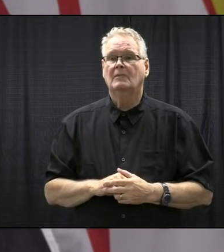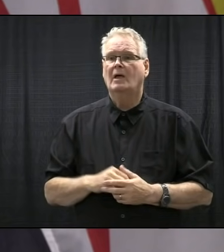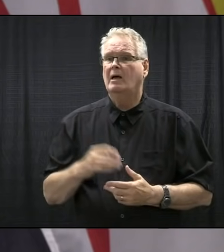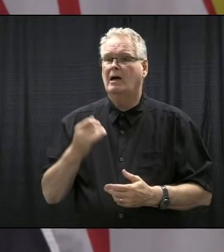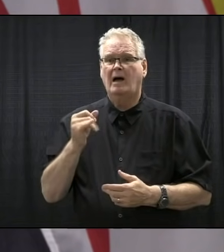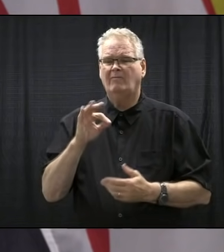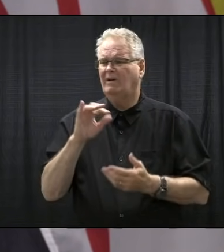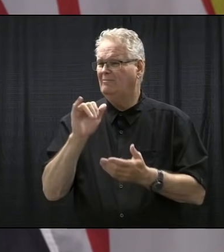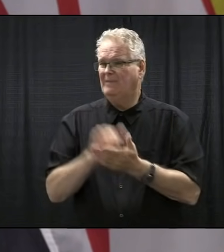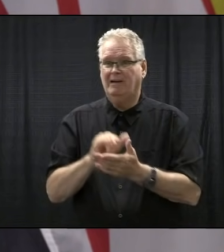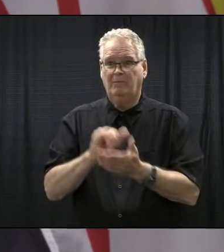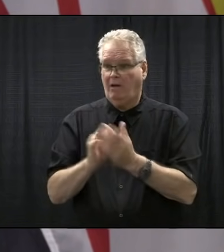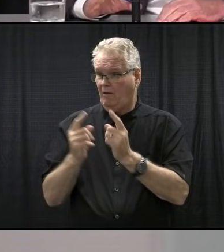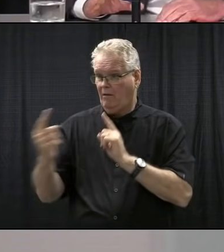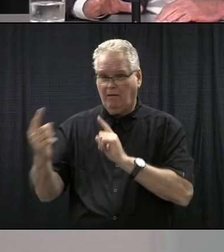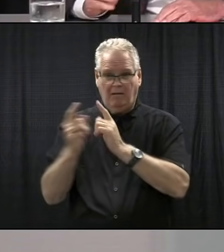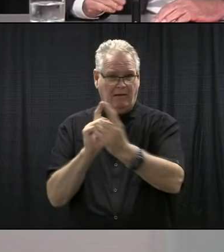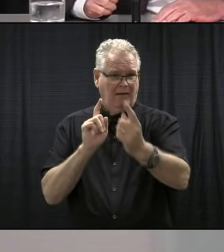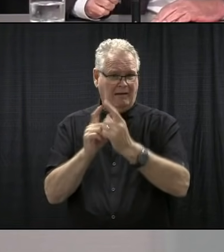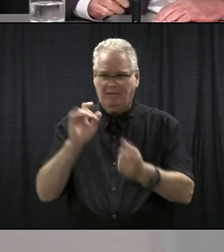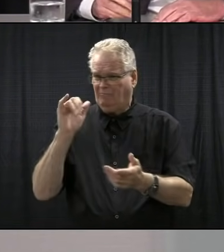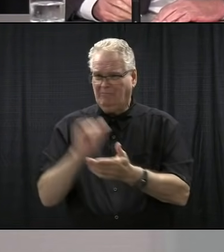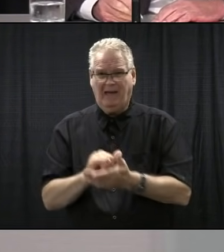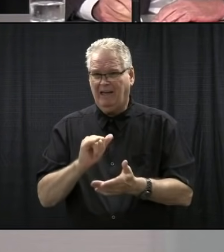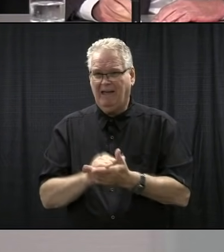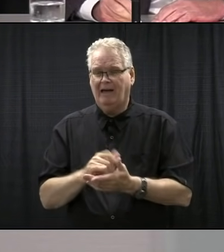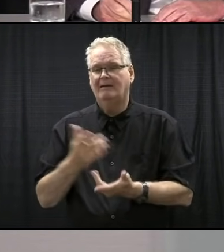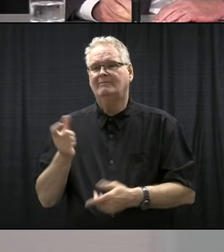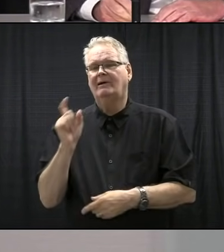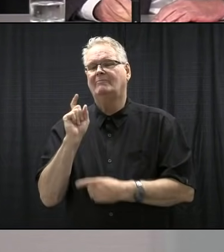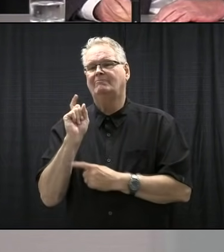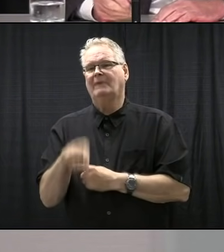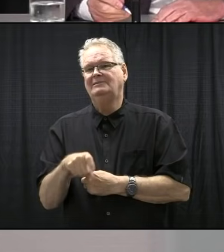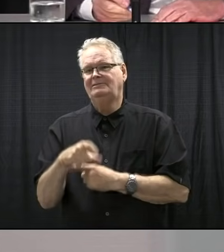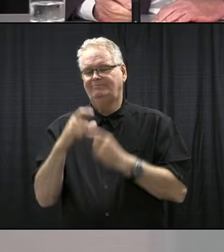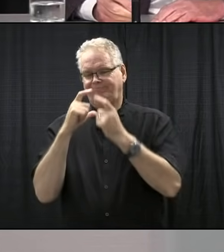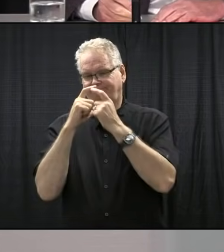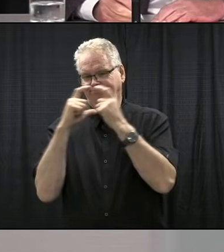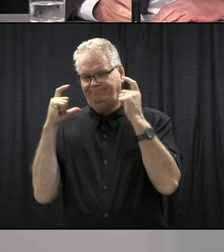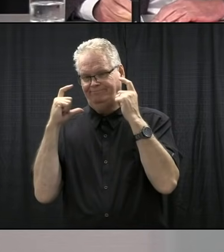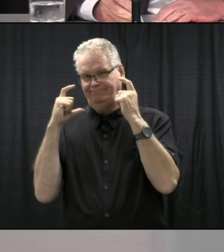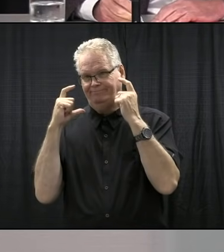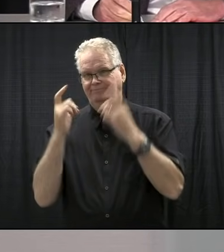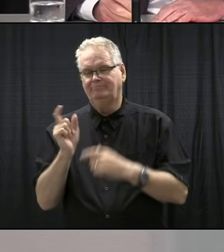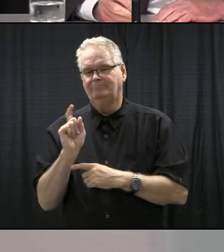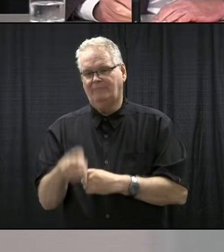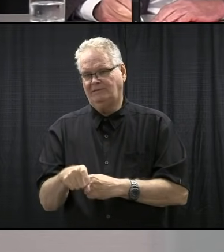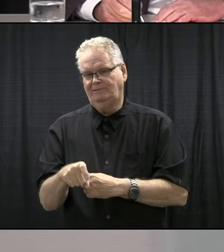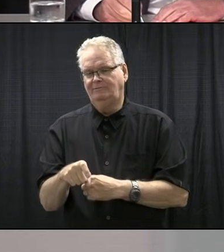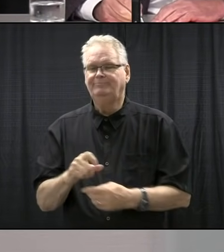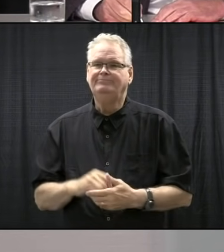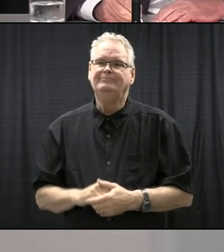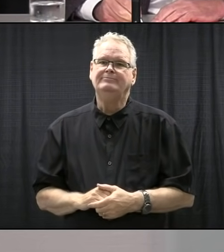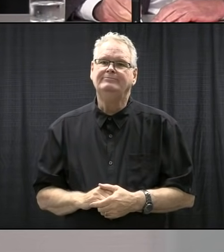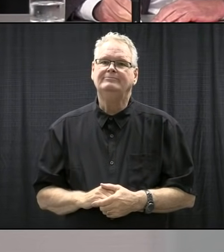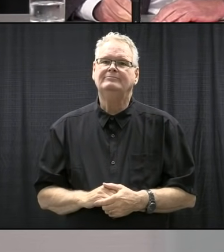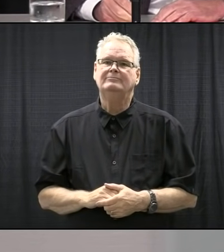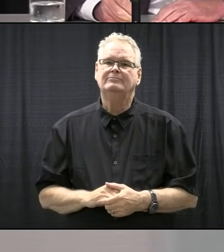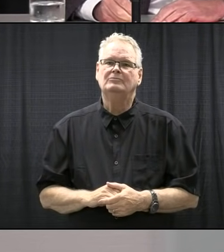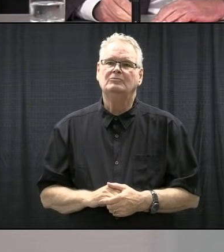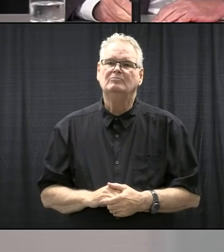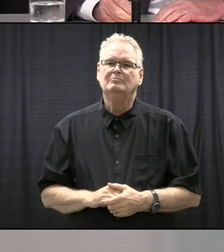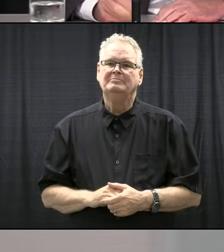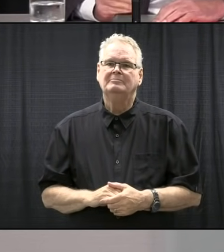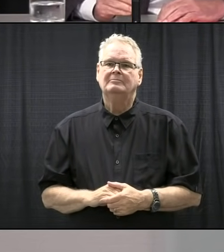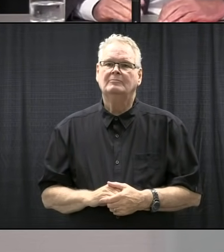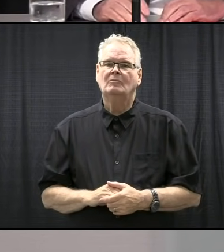that risk. Okay, thank you. Our next questions are from Richard Duggan with VOCN. Please